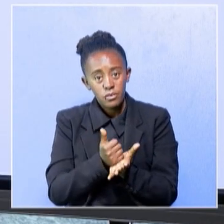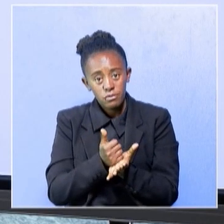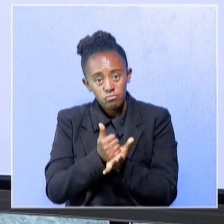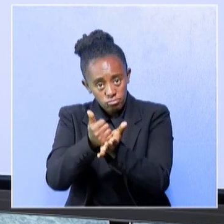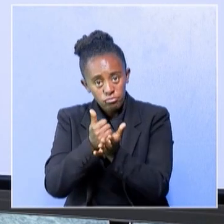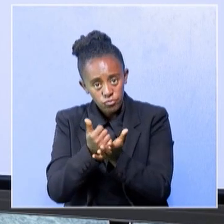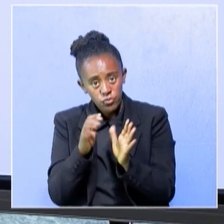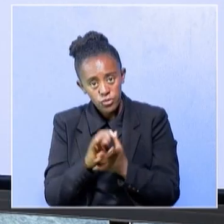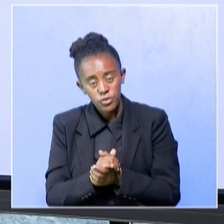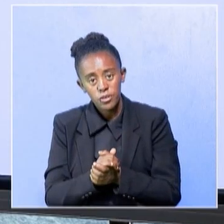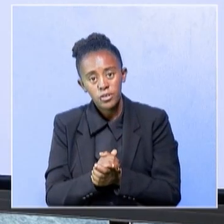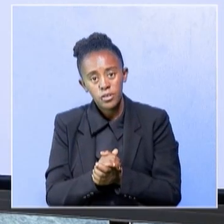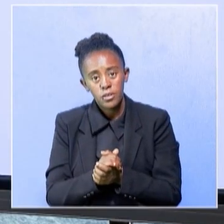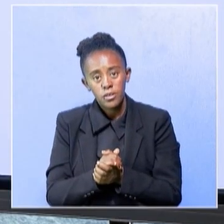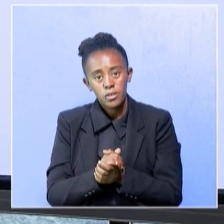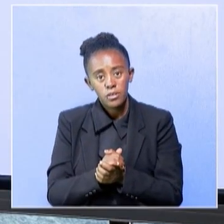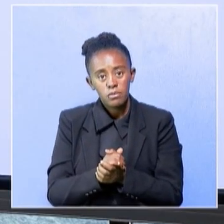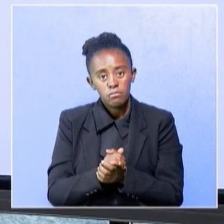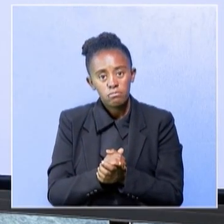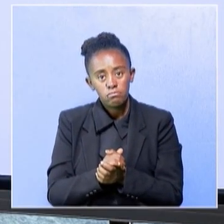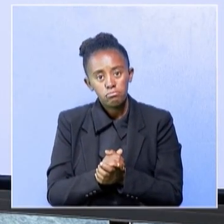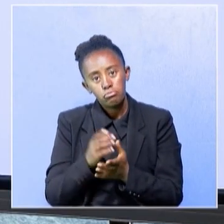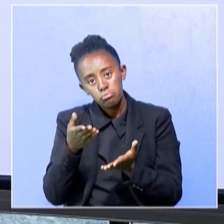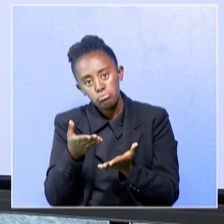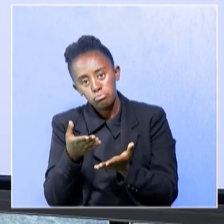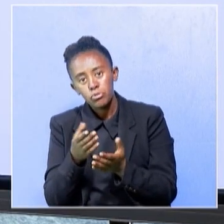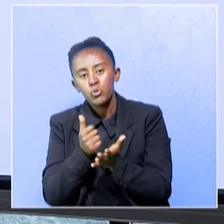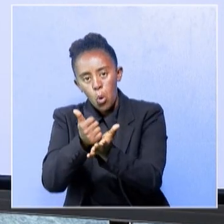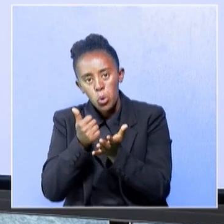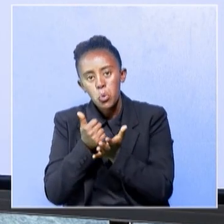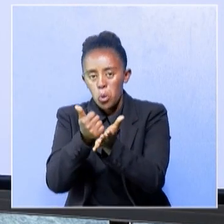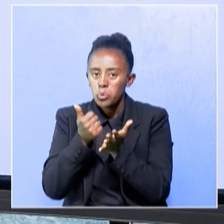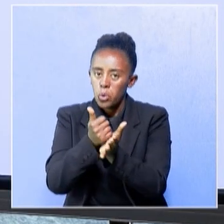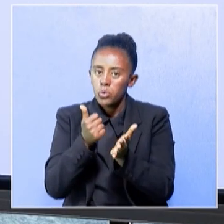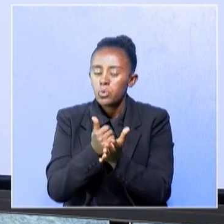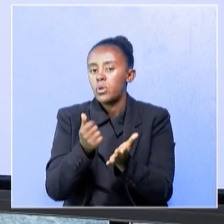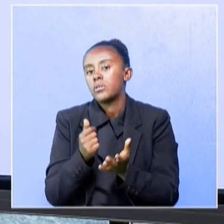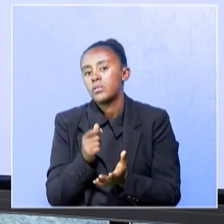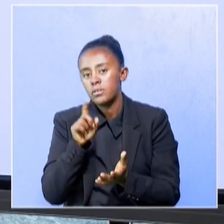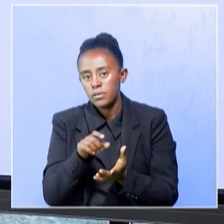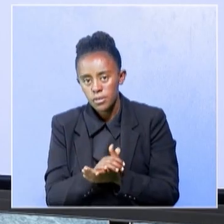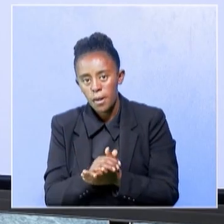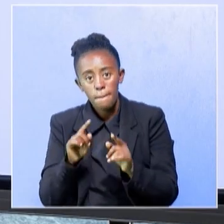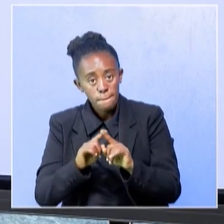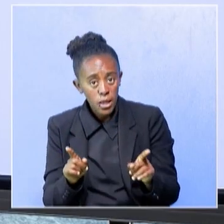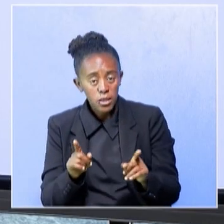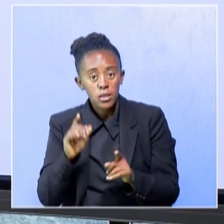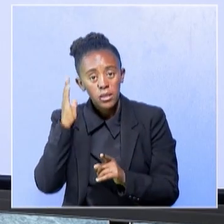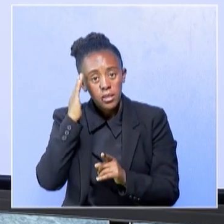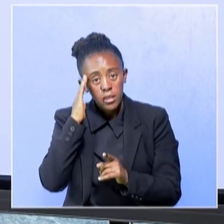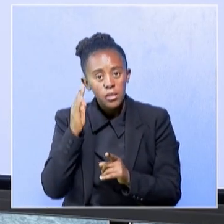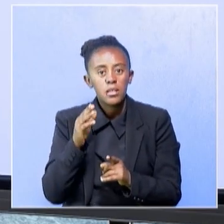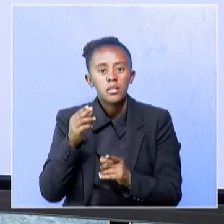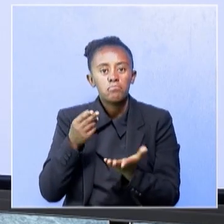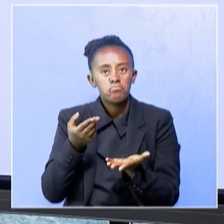Yeah, possible, but your age does not allow you to donate your blood this time. But it's obvious that when you go to